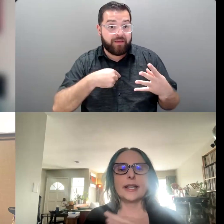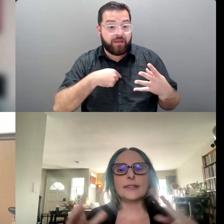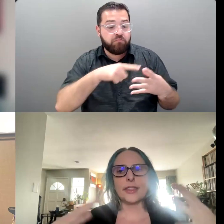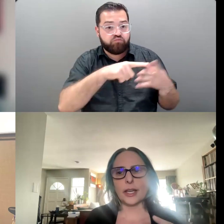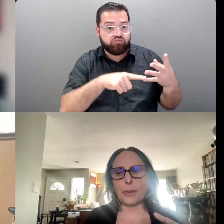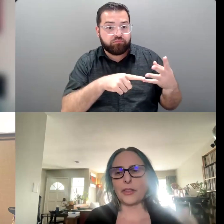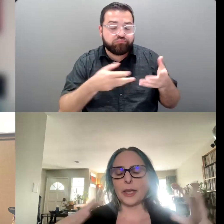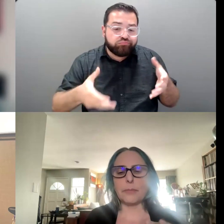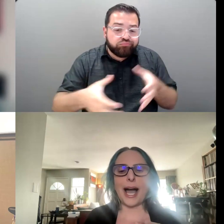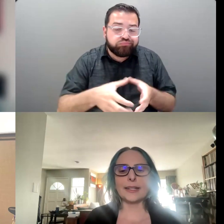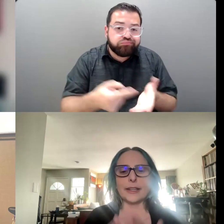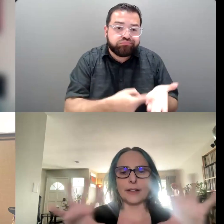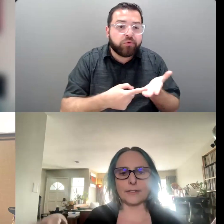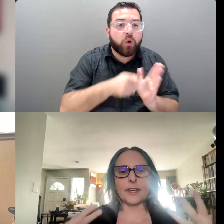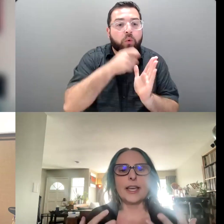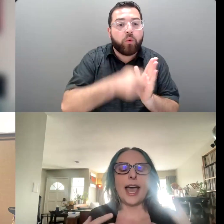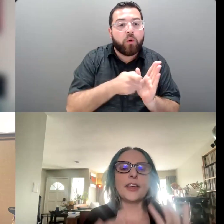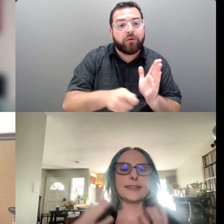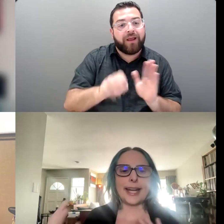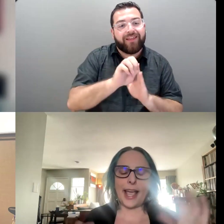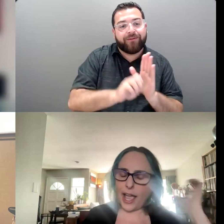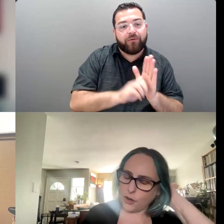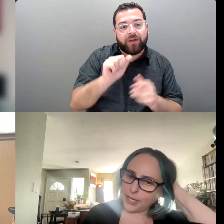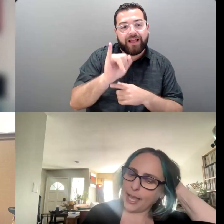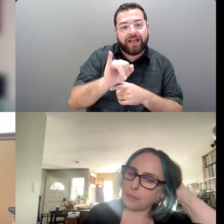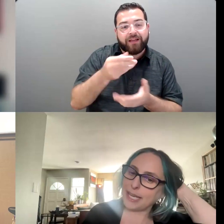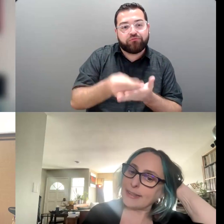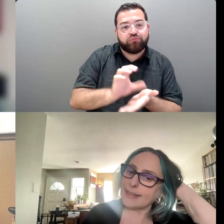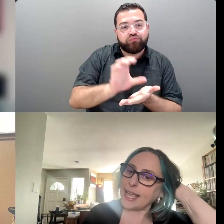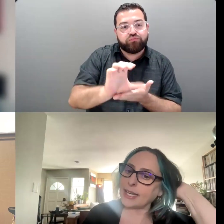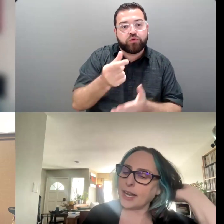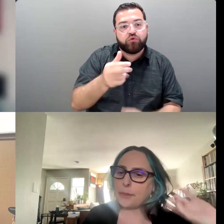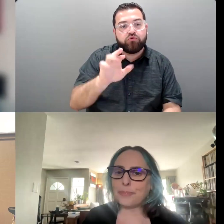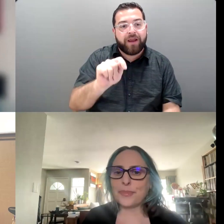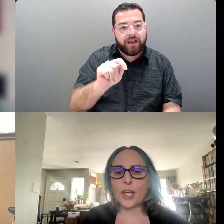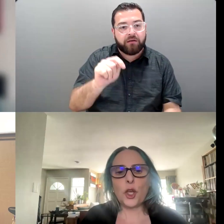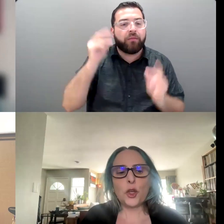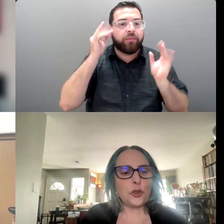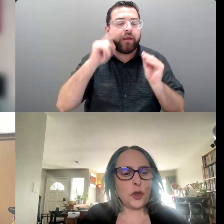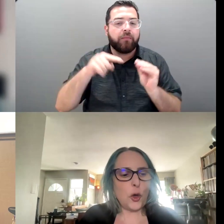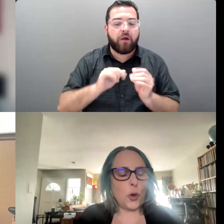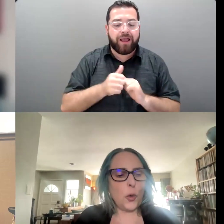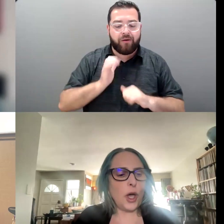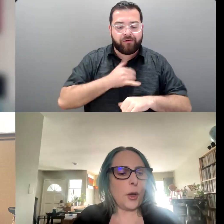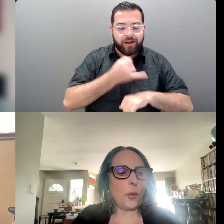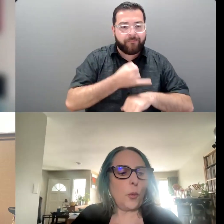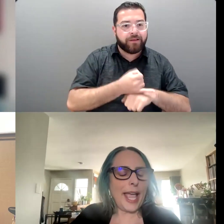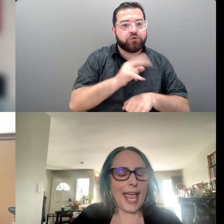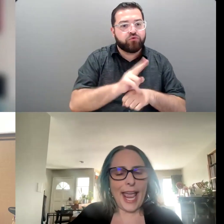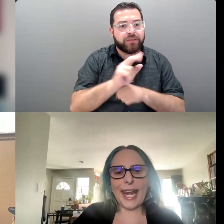grant to think about the impact of ethics and AI on our campus. And